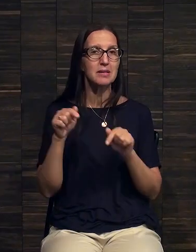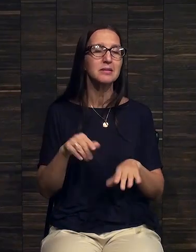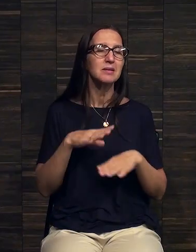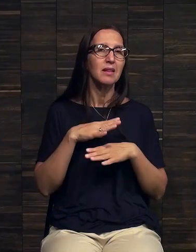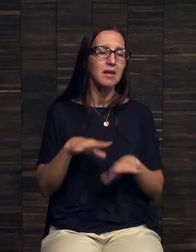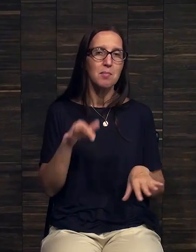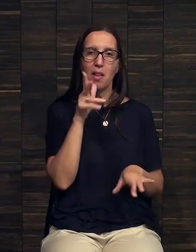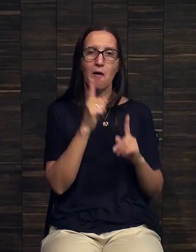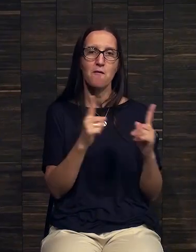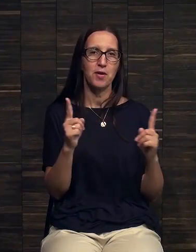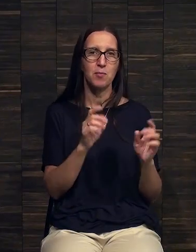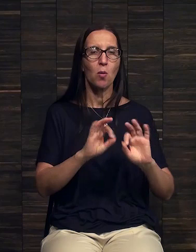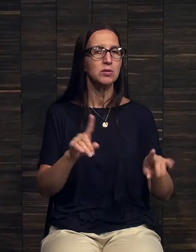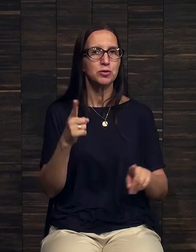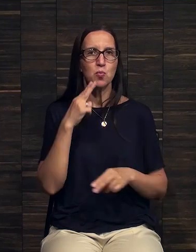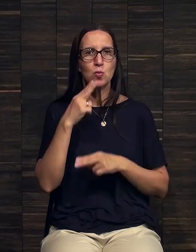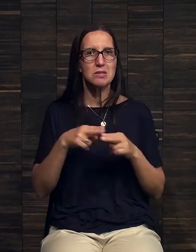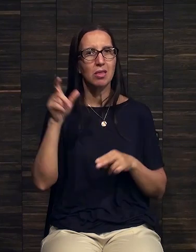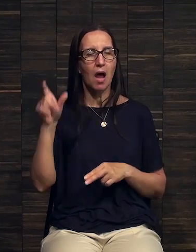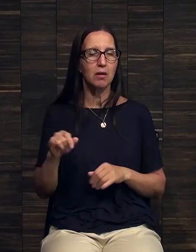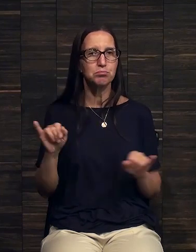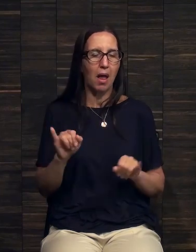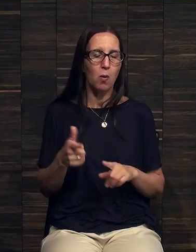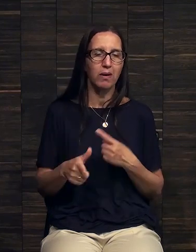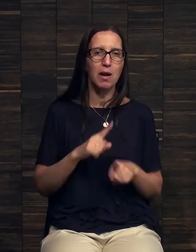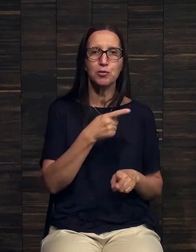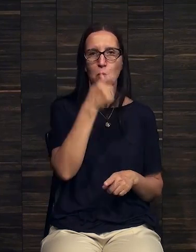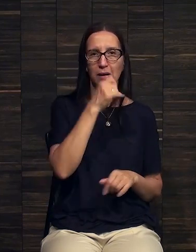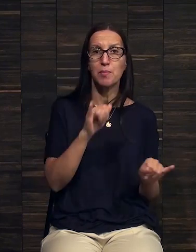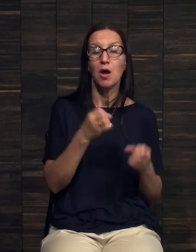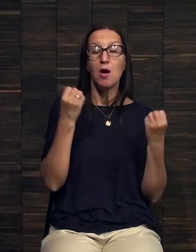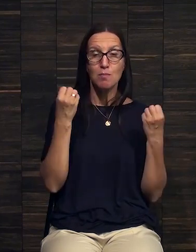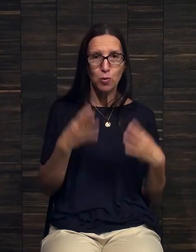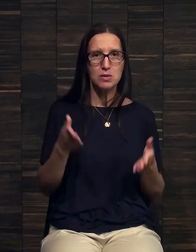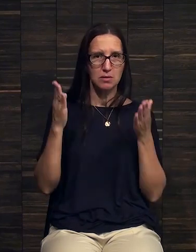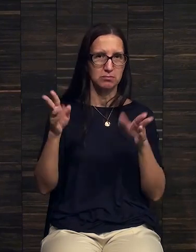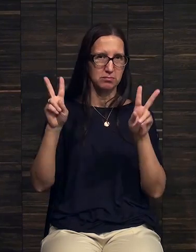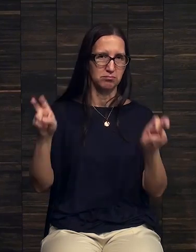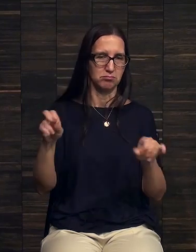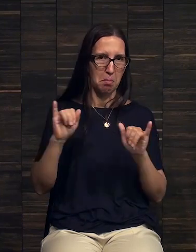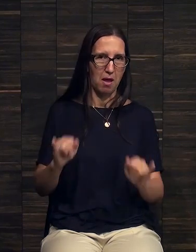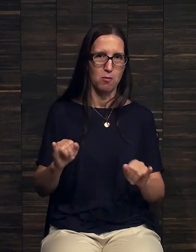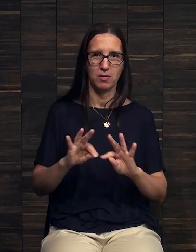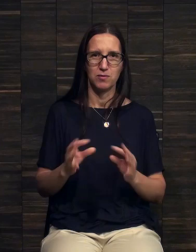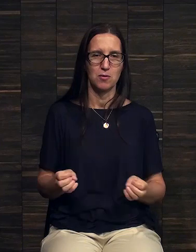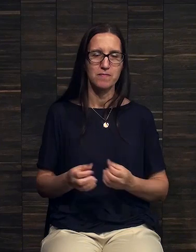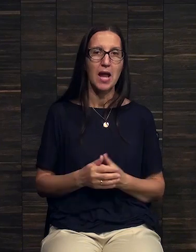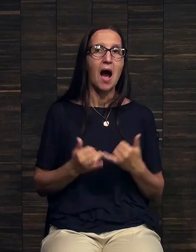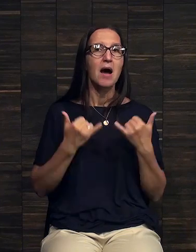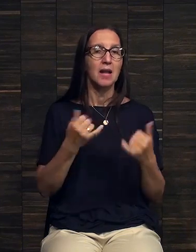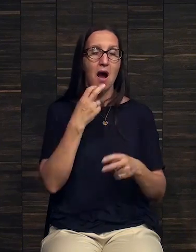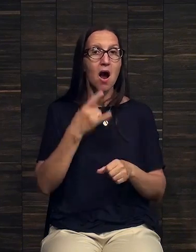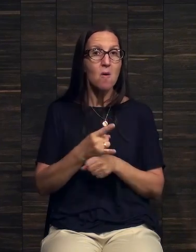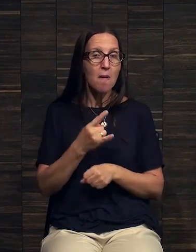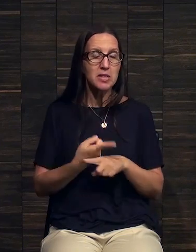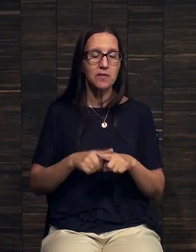And no time to explain why Stalin is a bad guy and why Hitler is a bad guy. They were, by definition,